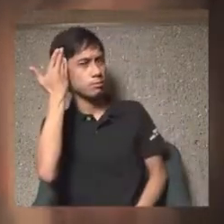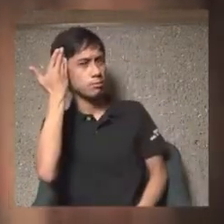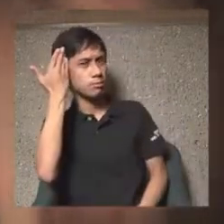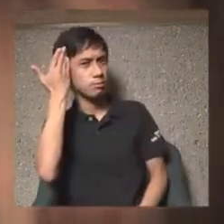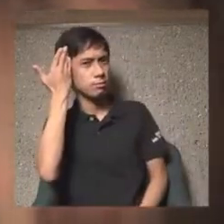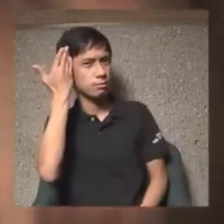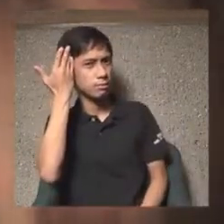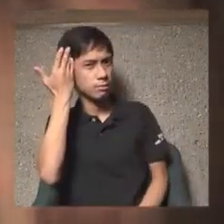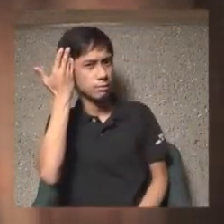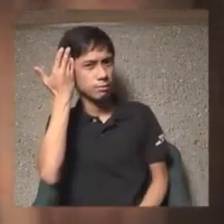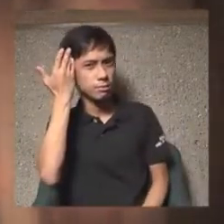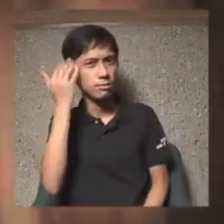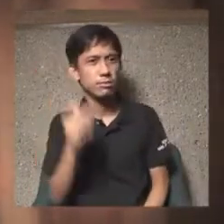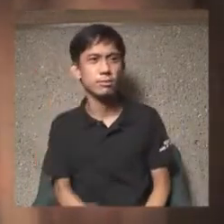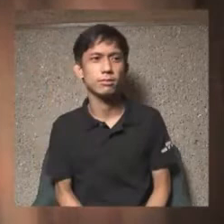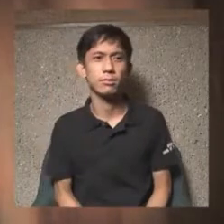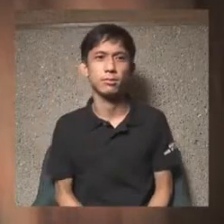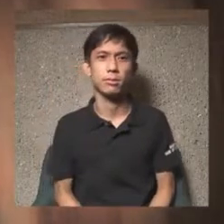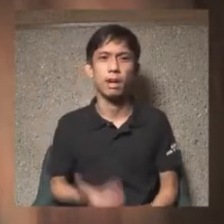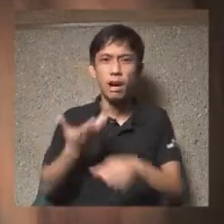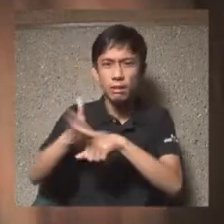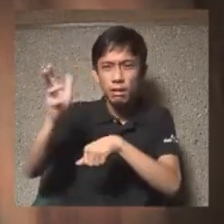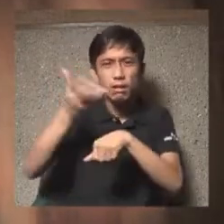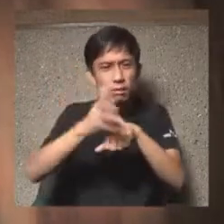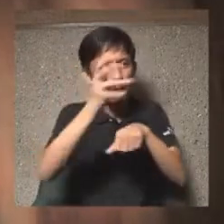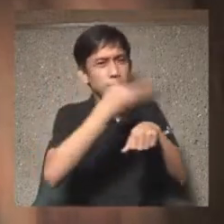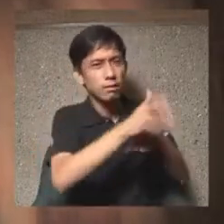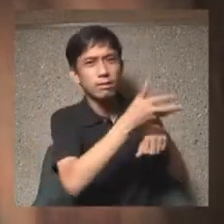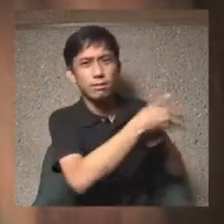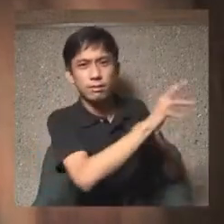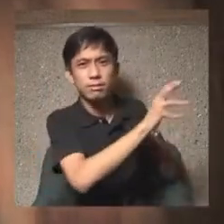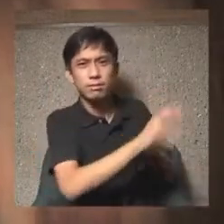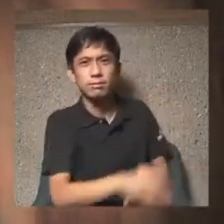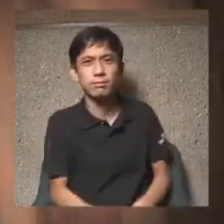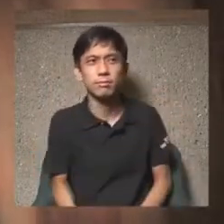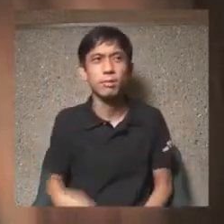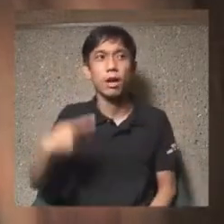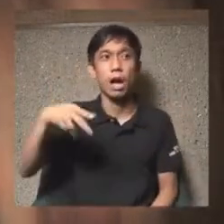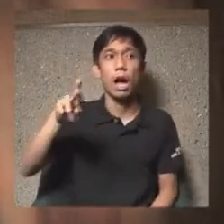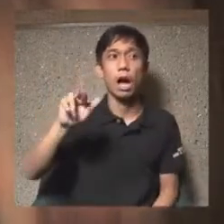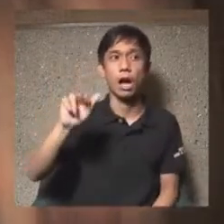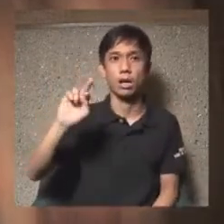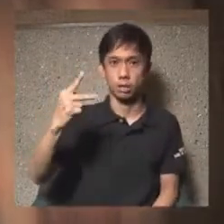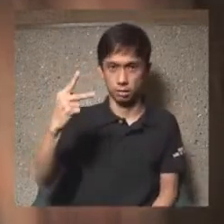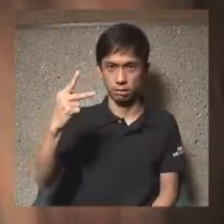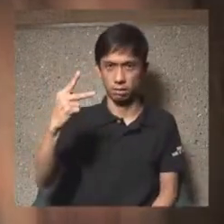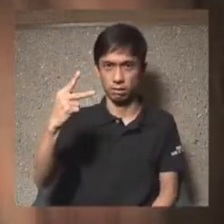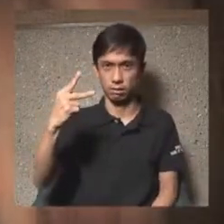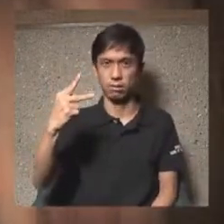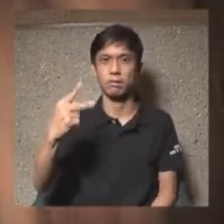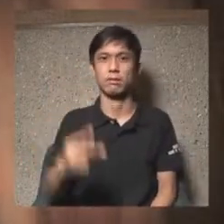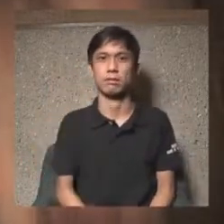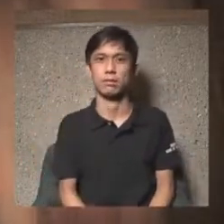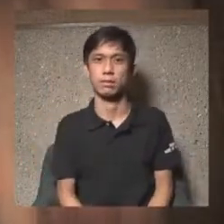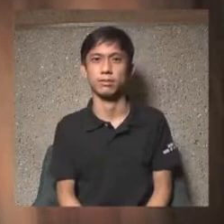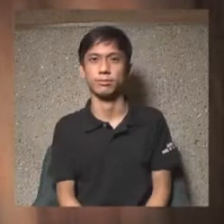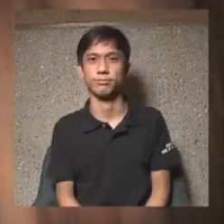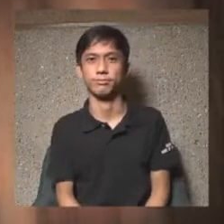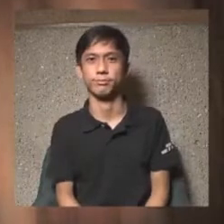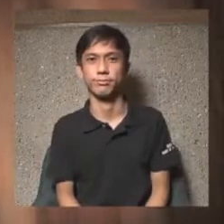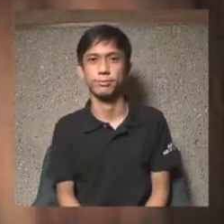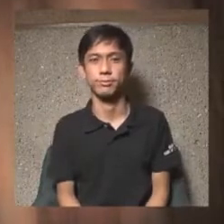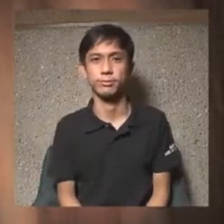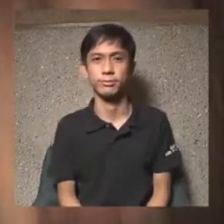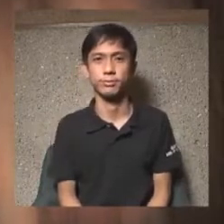swindled. It's a prank! The prankster got pranked. He met his match.